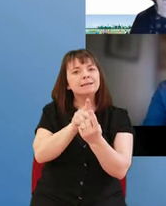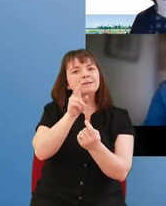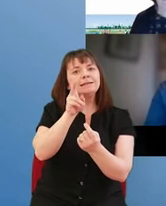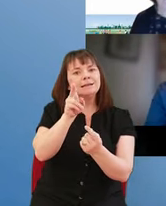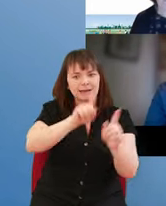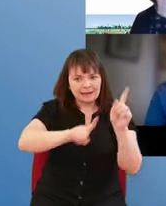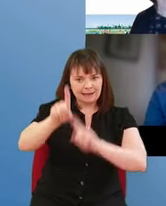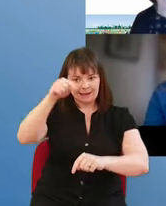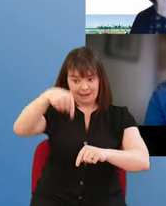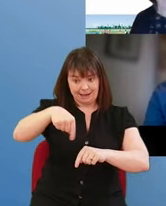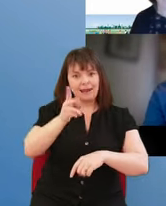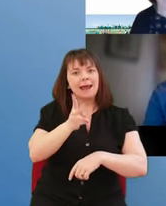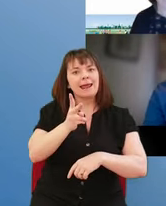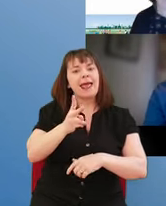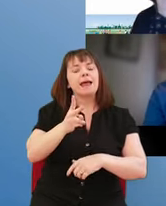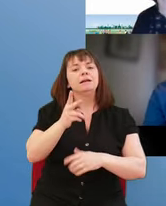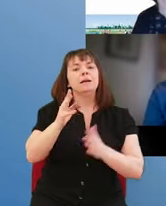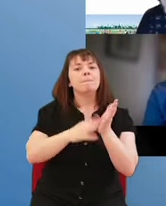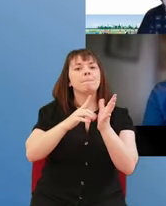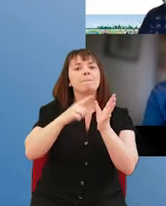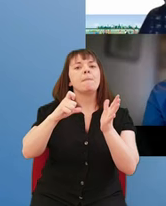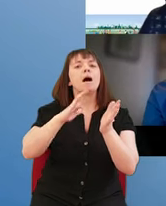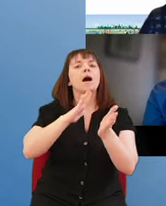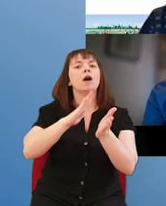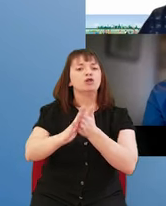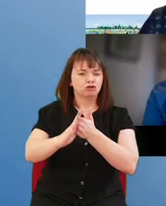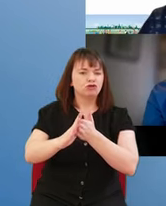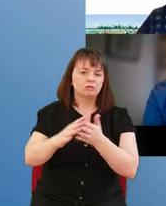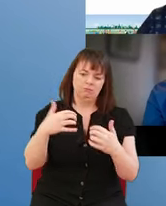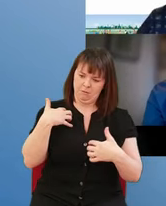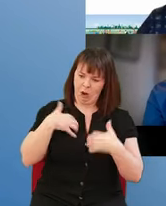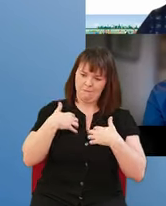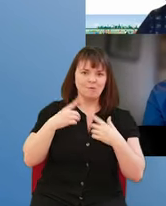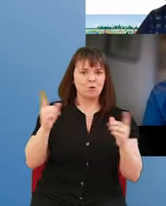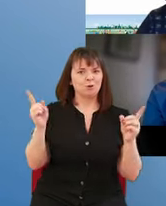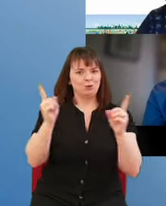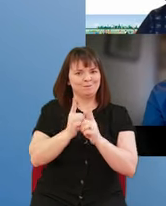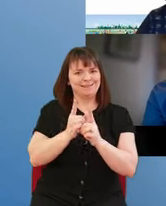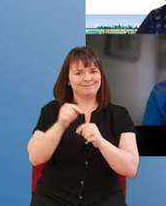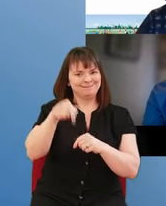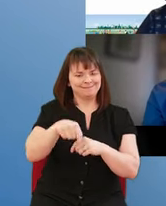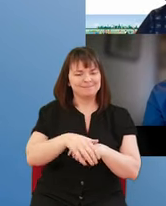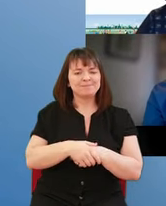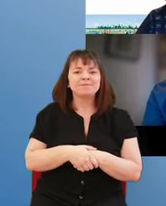comfort break and reconvene at 3:15? Thank you very much.